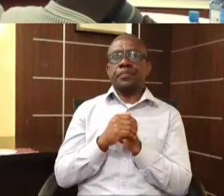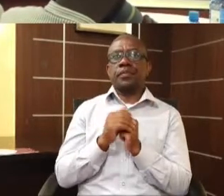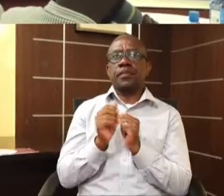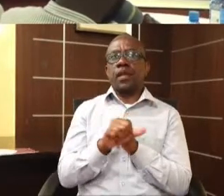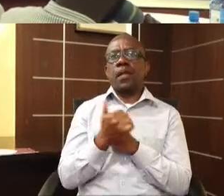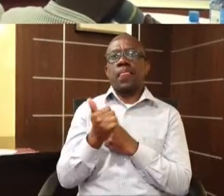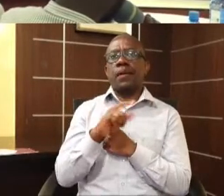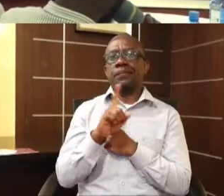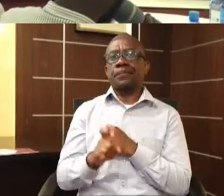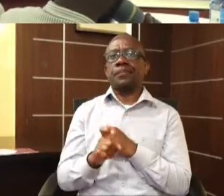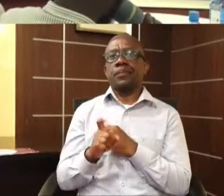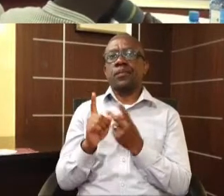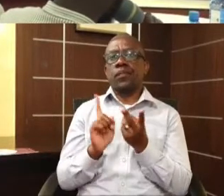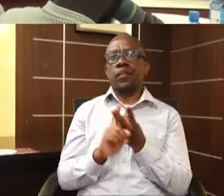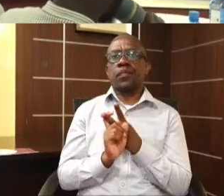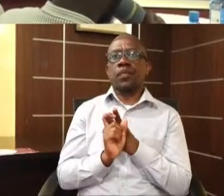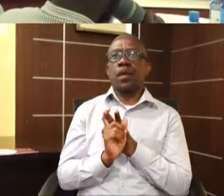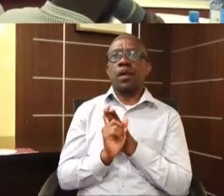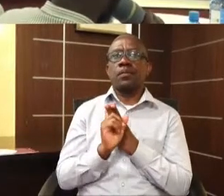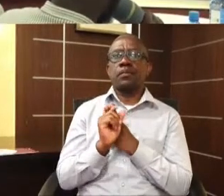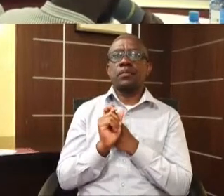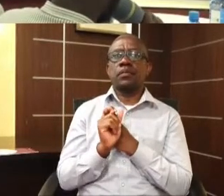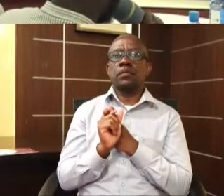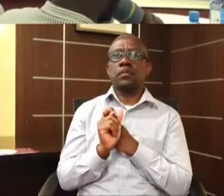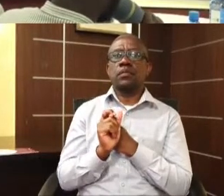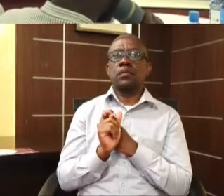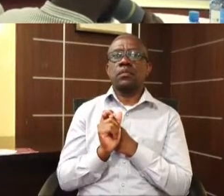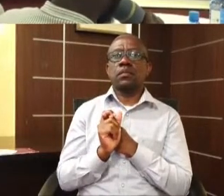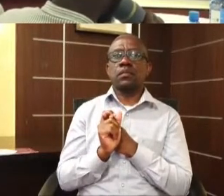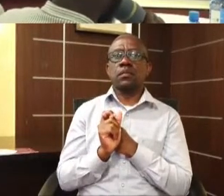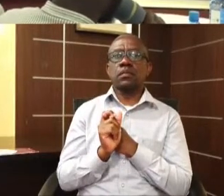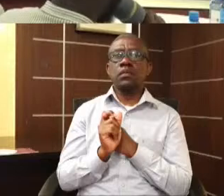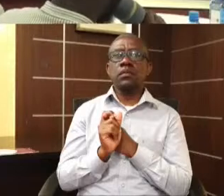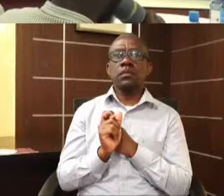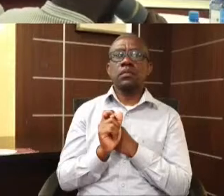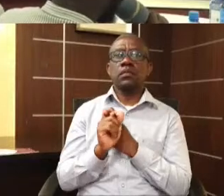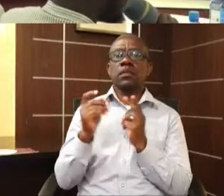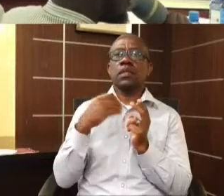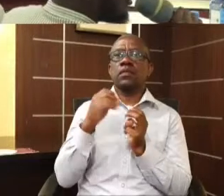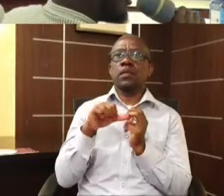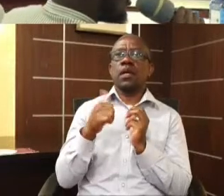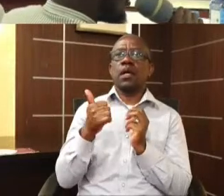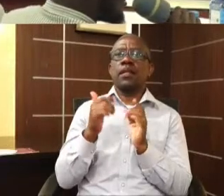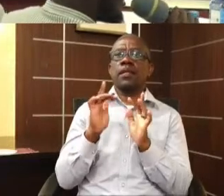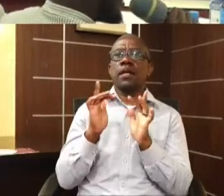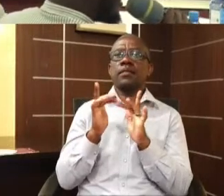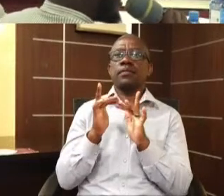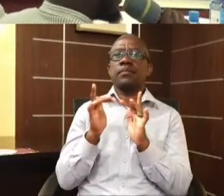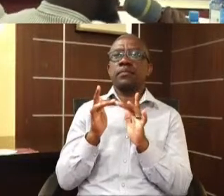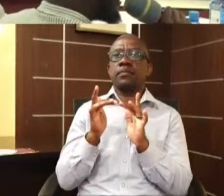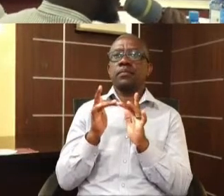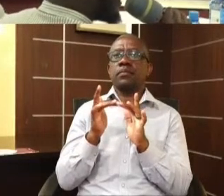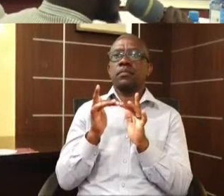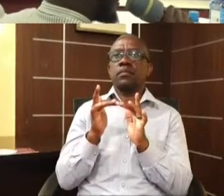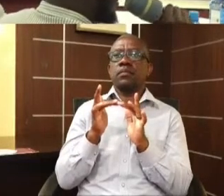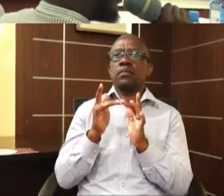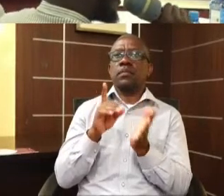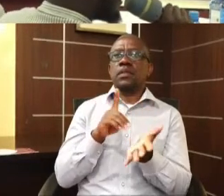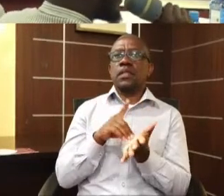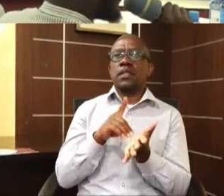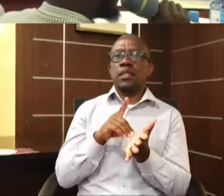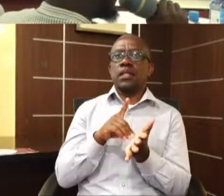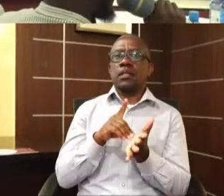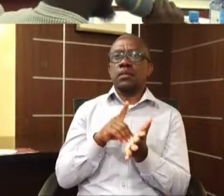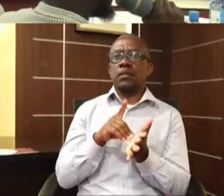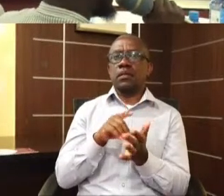is, I think there's something that's trending online on the data that AI